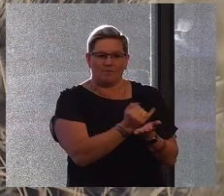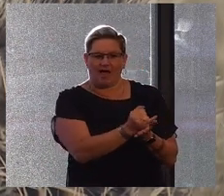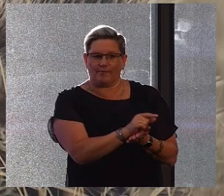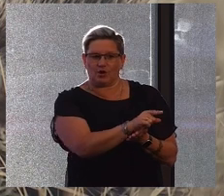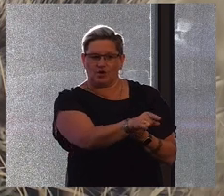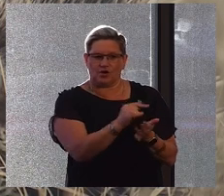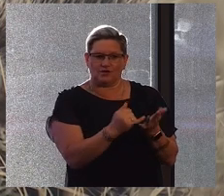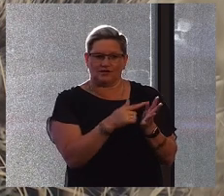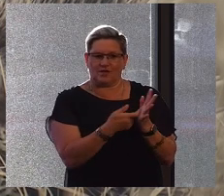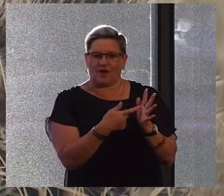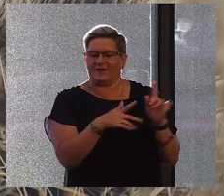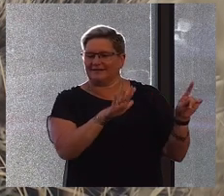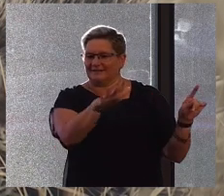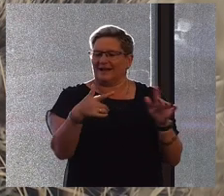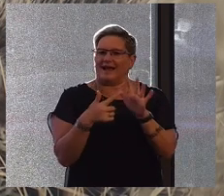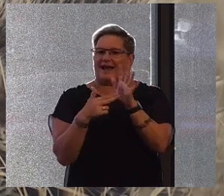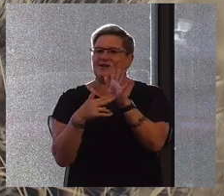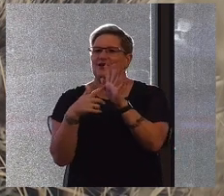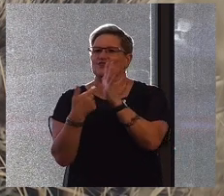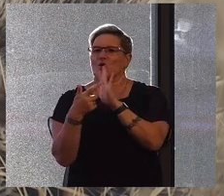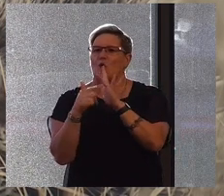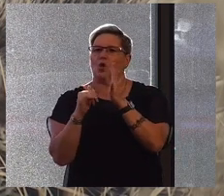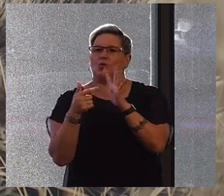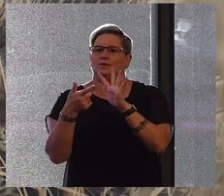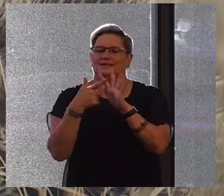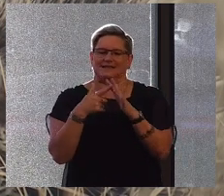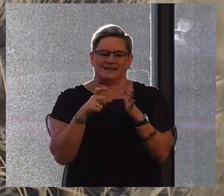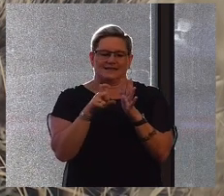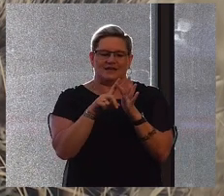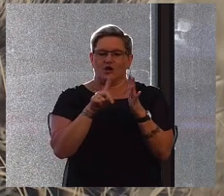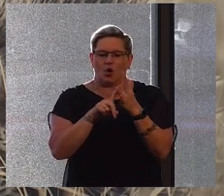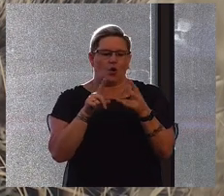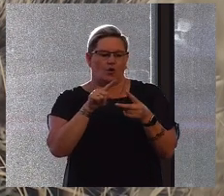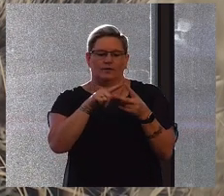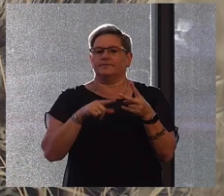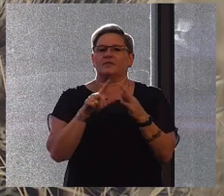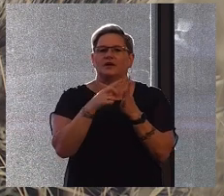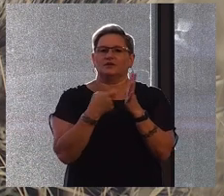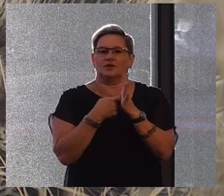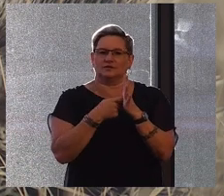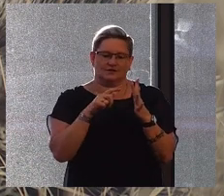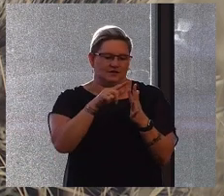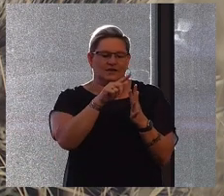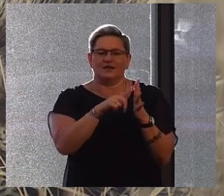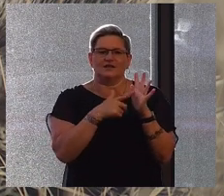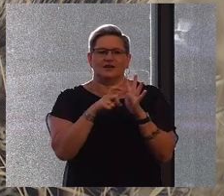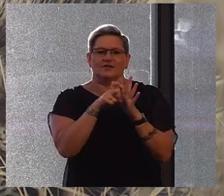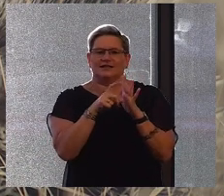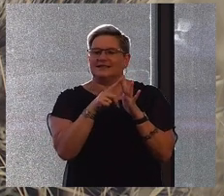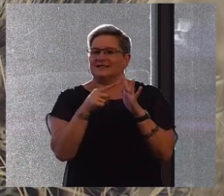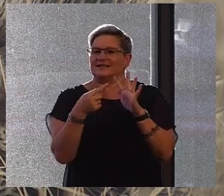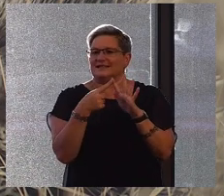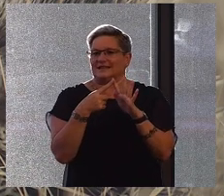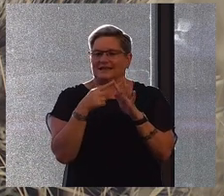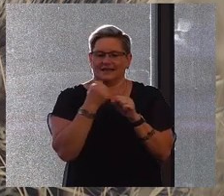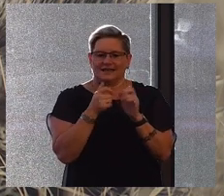fault. But Anna Rose, CEO of Environmental Leadership Australia; Dr. Jodie Gunn, CEO, and Vic Miles, Chair at the Australian Land and